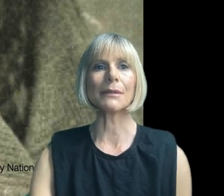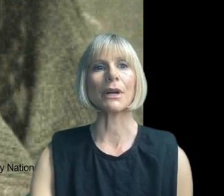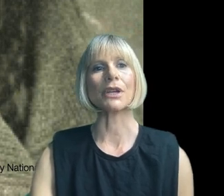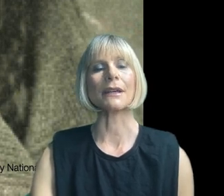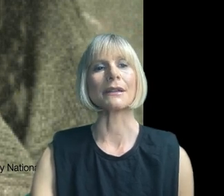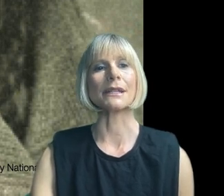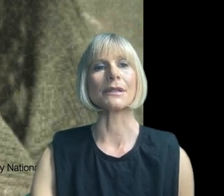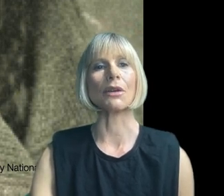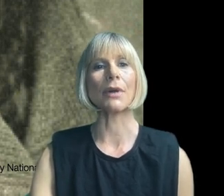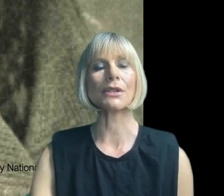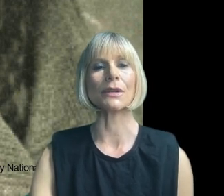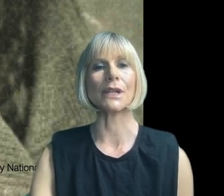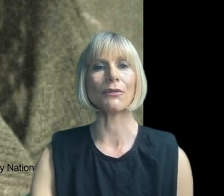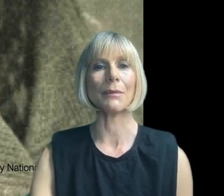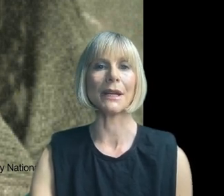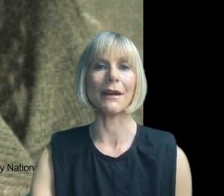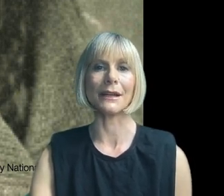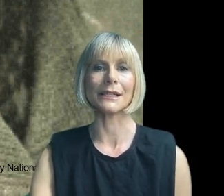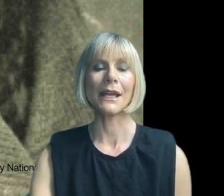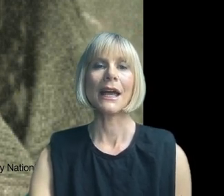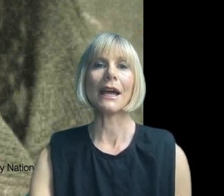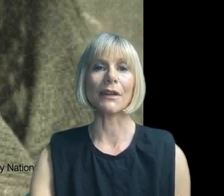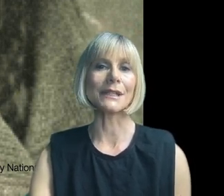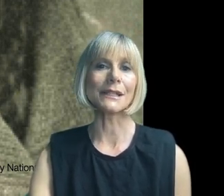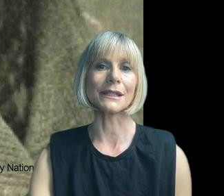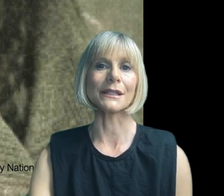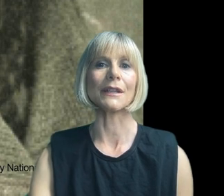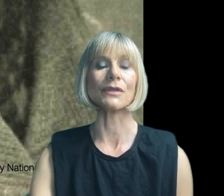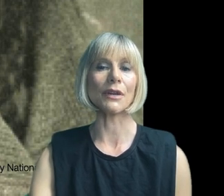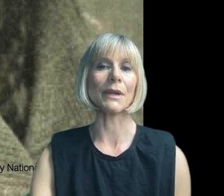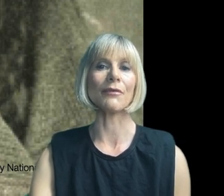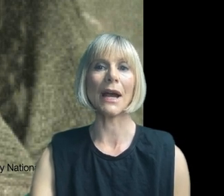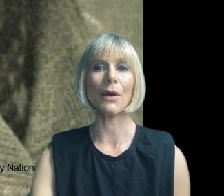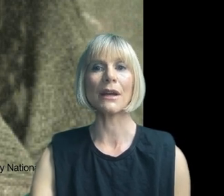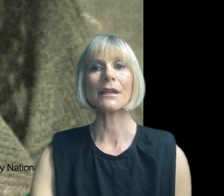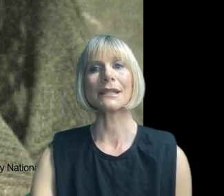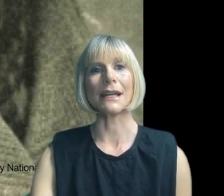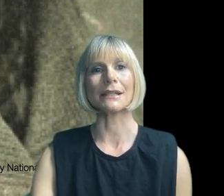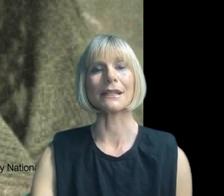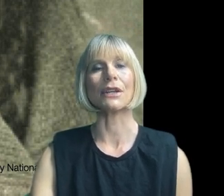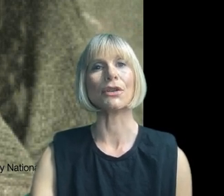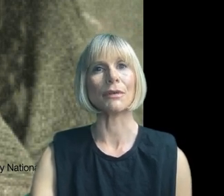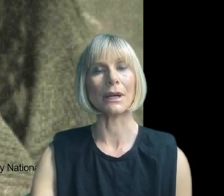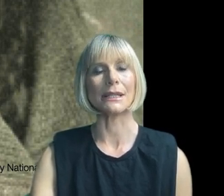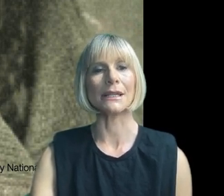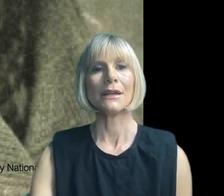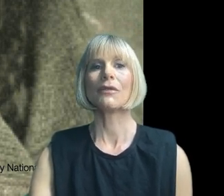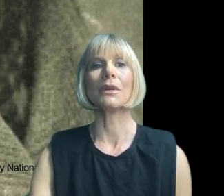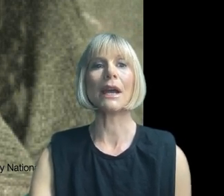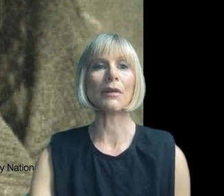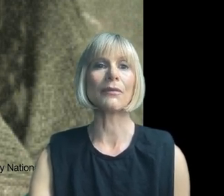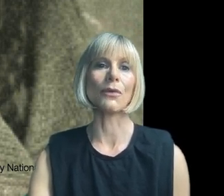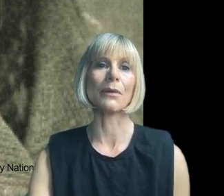This is a project that considers the oppression of deaf women in Ireland and their resistance to the usurping of power, status and human rights